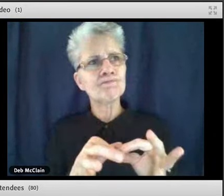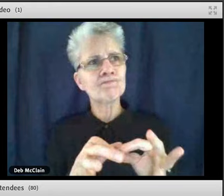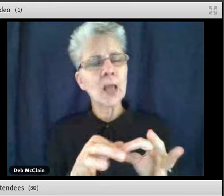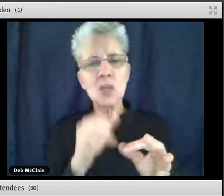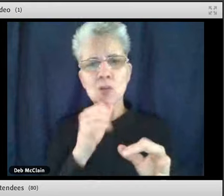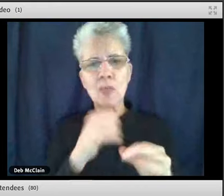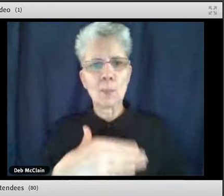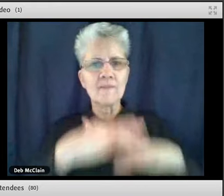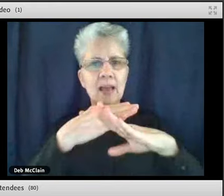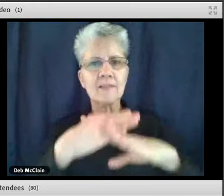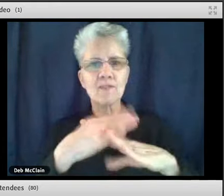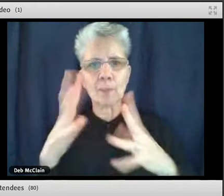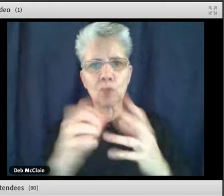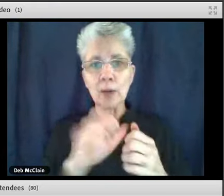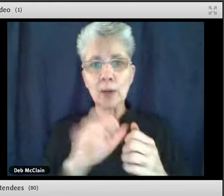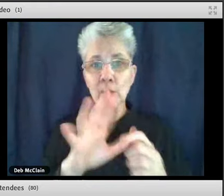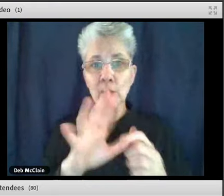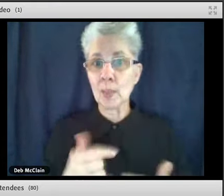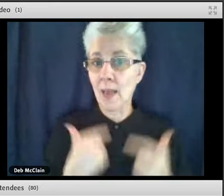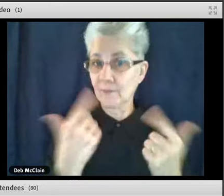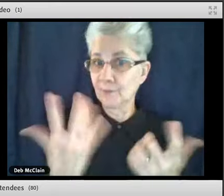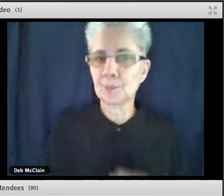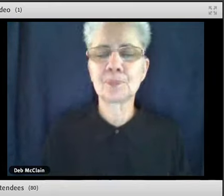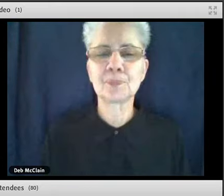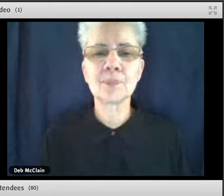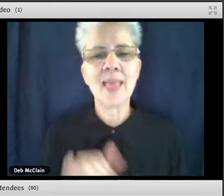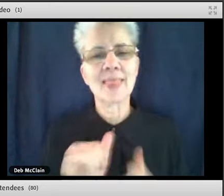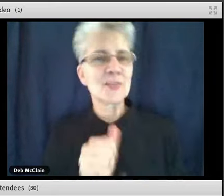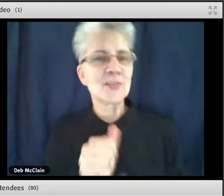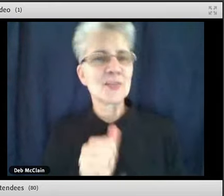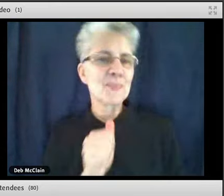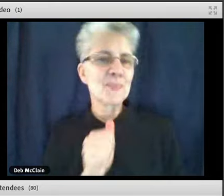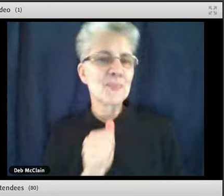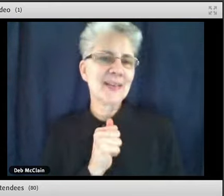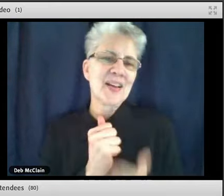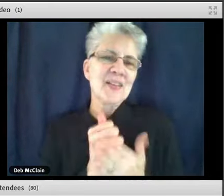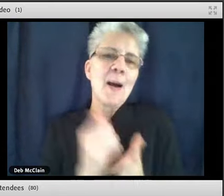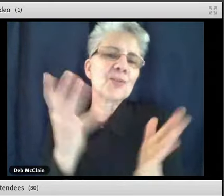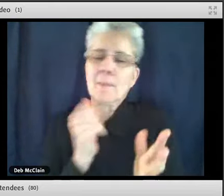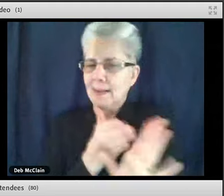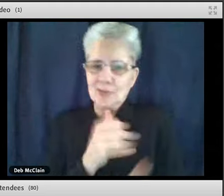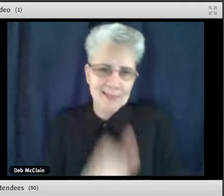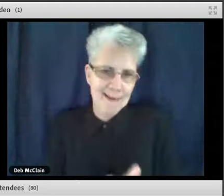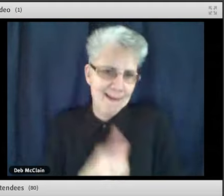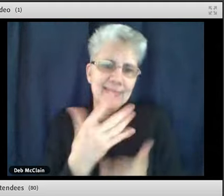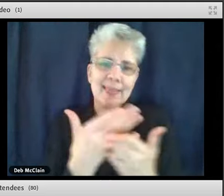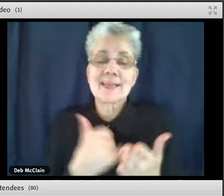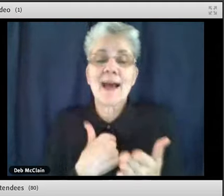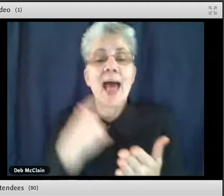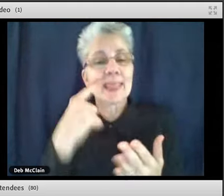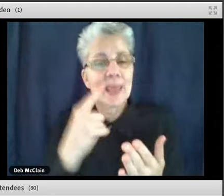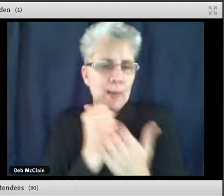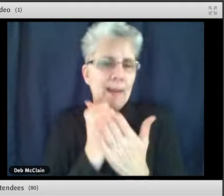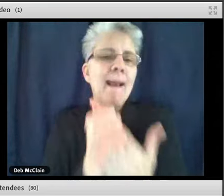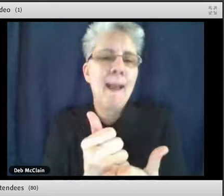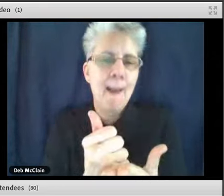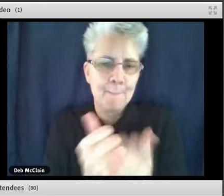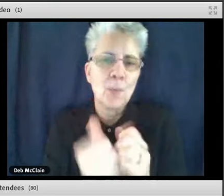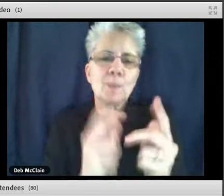about things. He says, focus on what you can control. Again, limit your exposure to social media and news